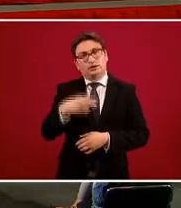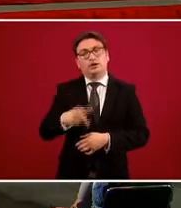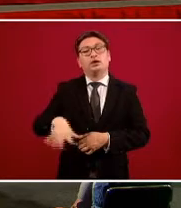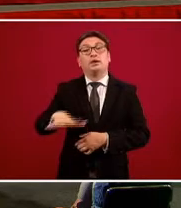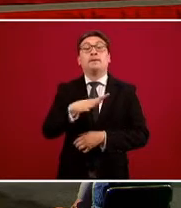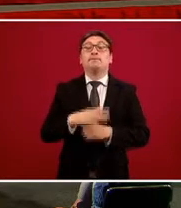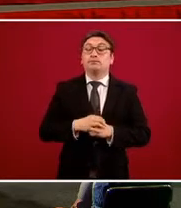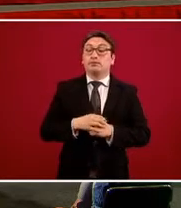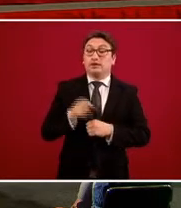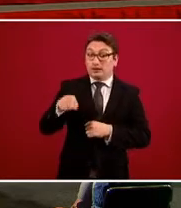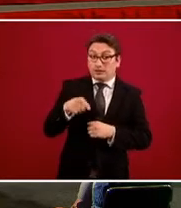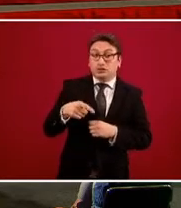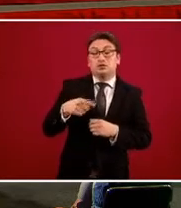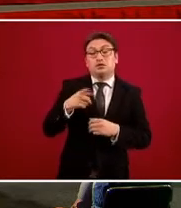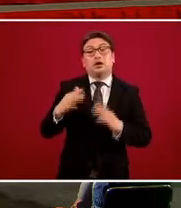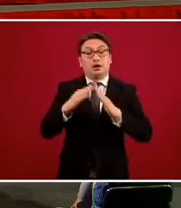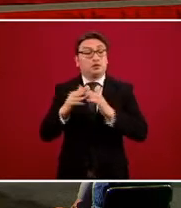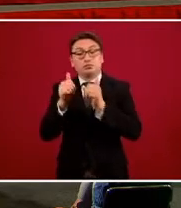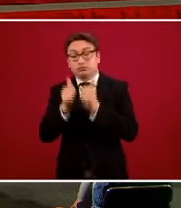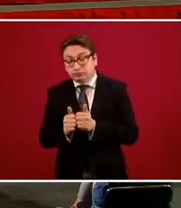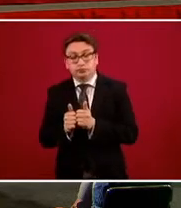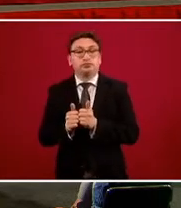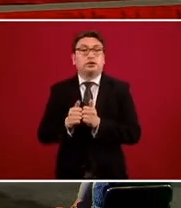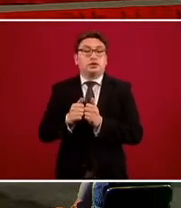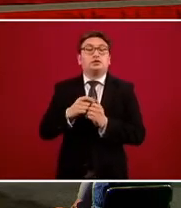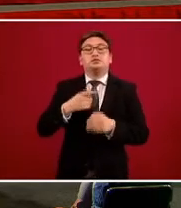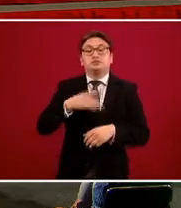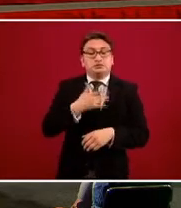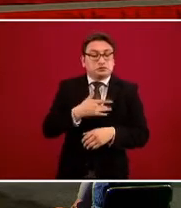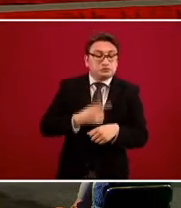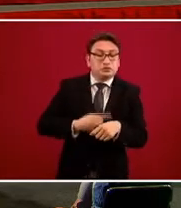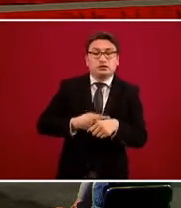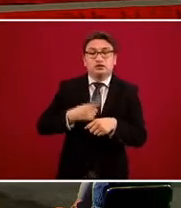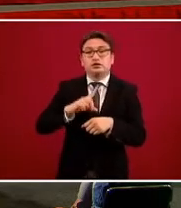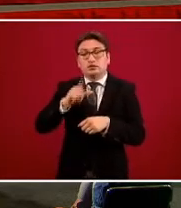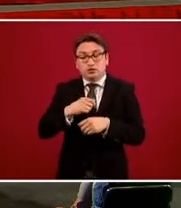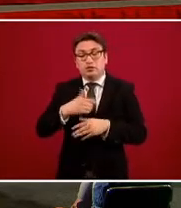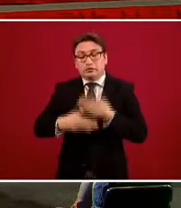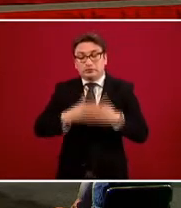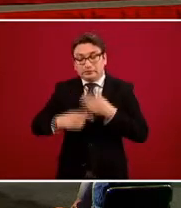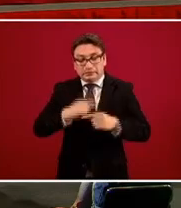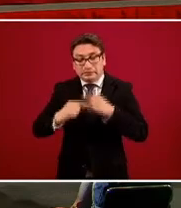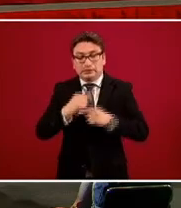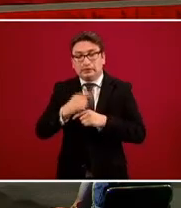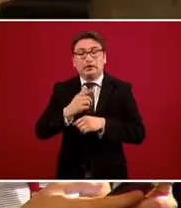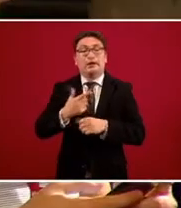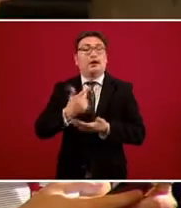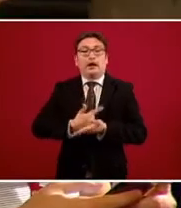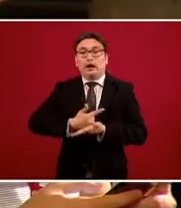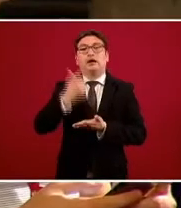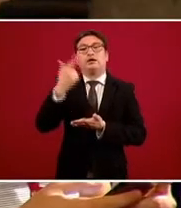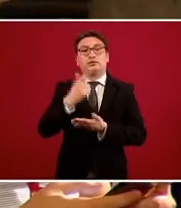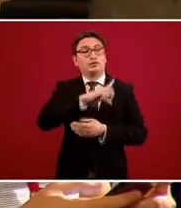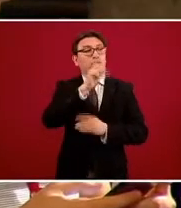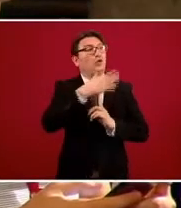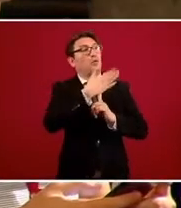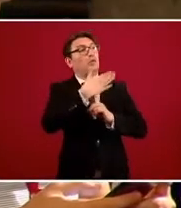the area of Miguel Hidalgo. He had mild symptoms, and then he was indicated to stay at home. Then